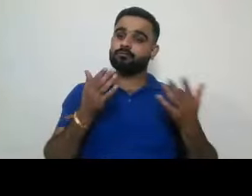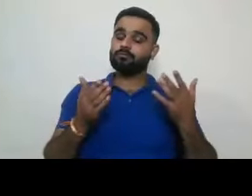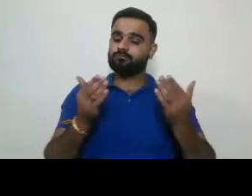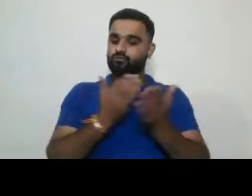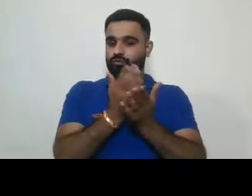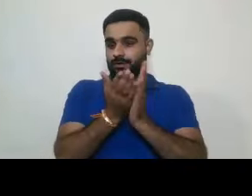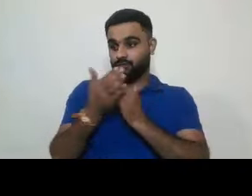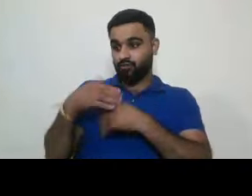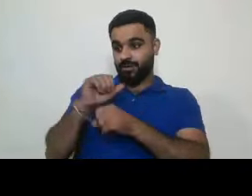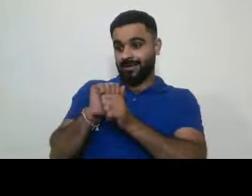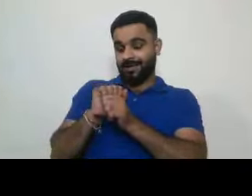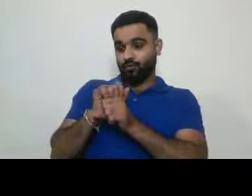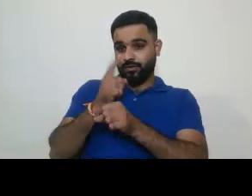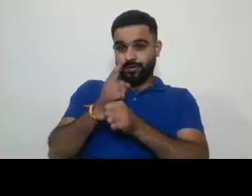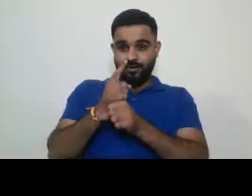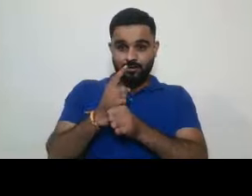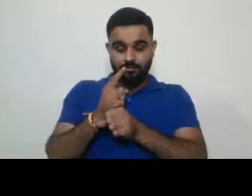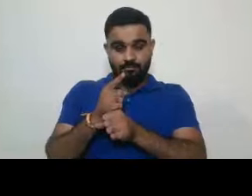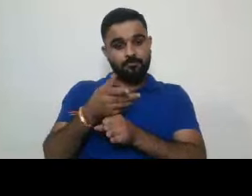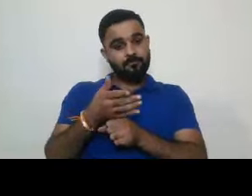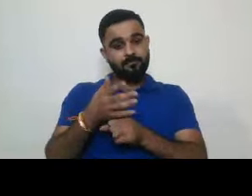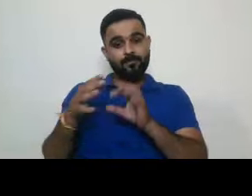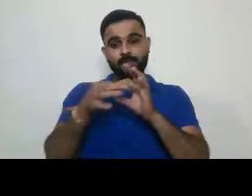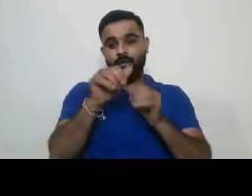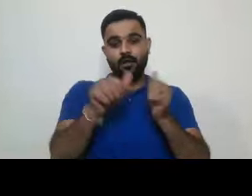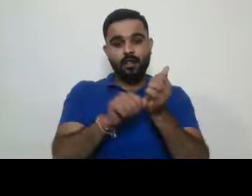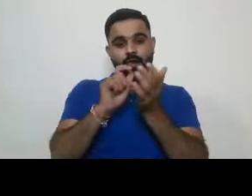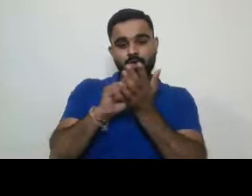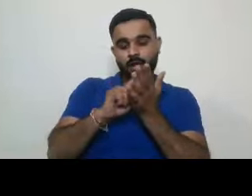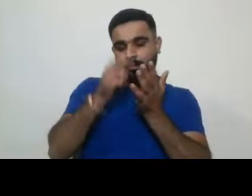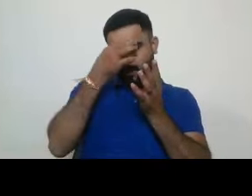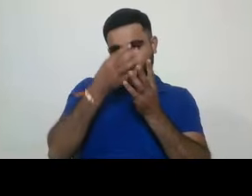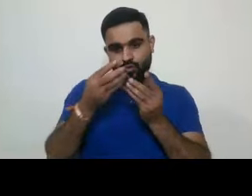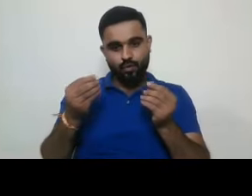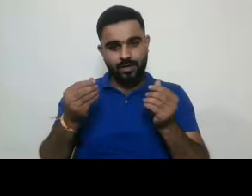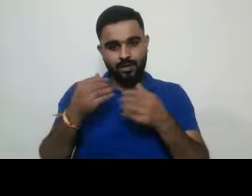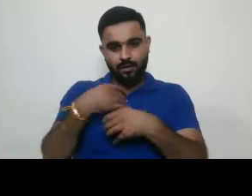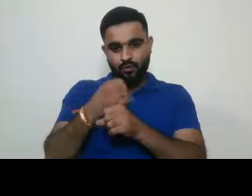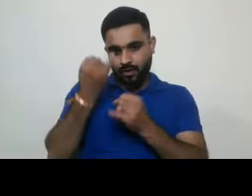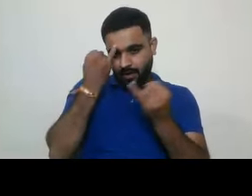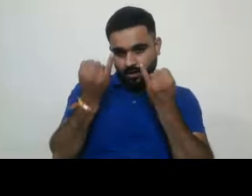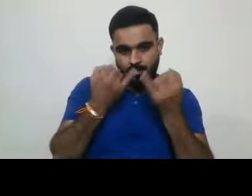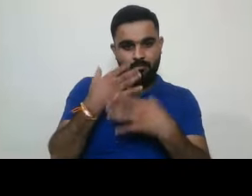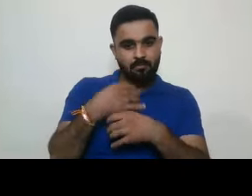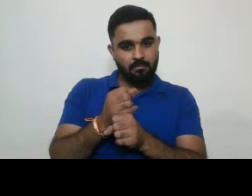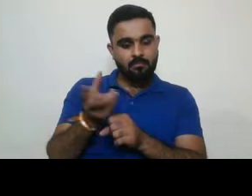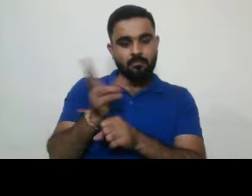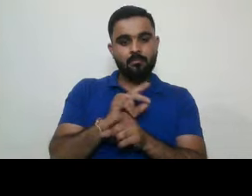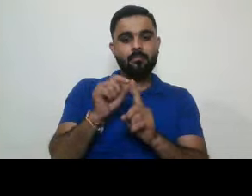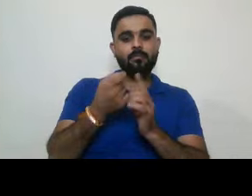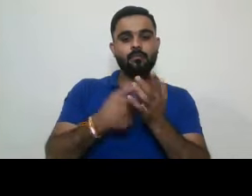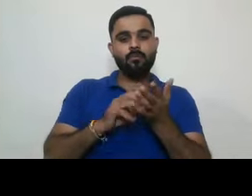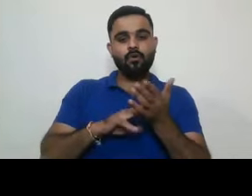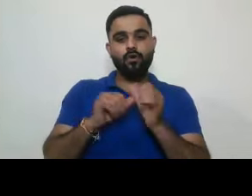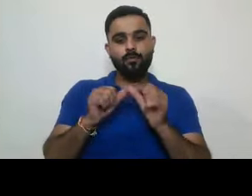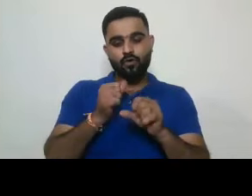for your work. For teachers, it's a boon. It can assist in writing and problem solving. It can create content. It can write a poem or